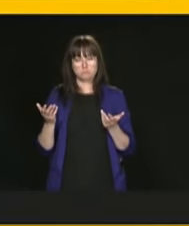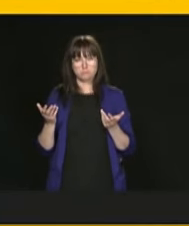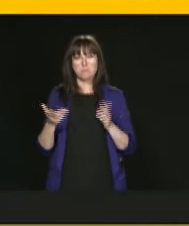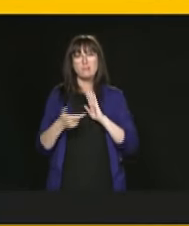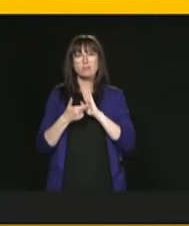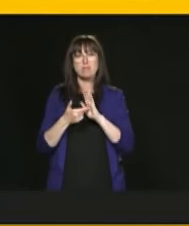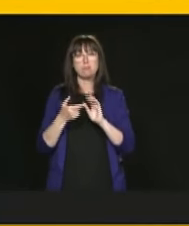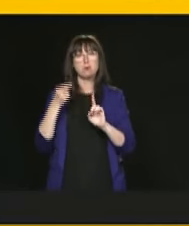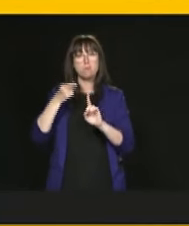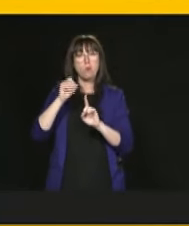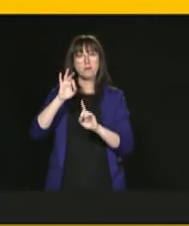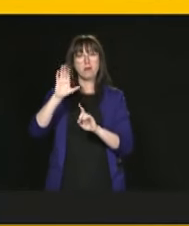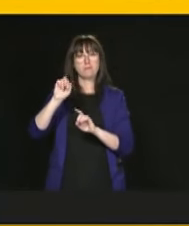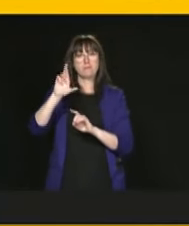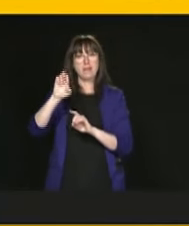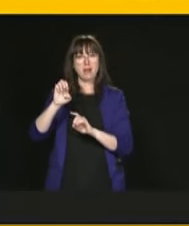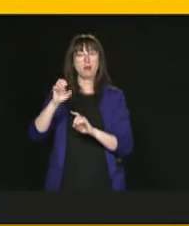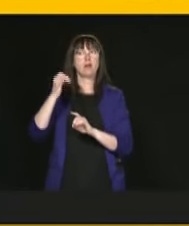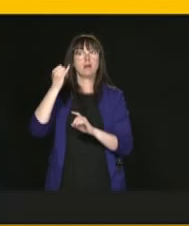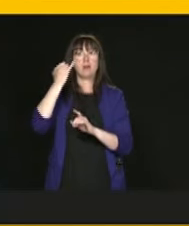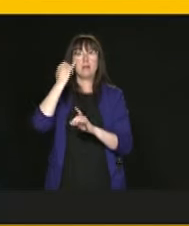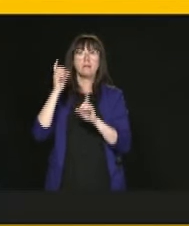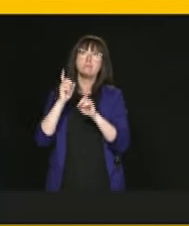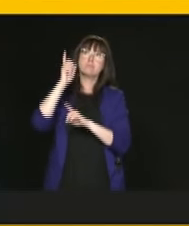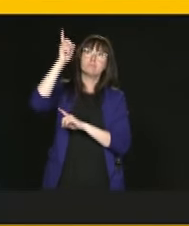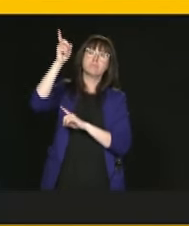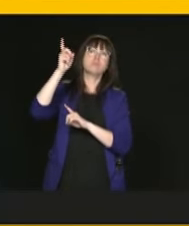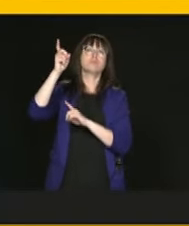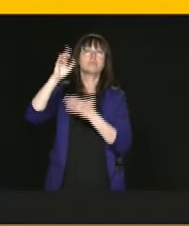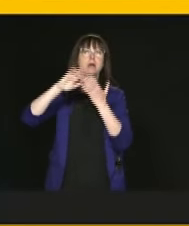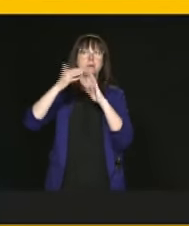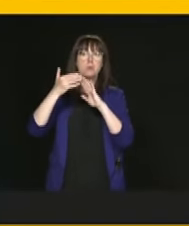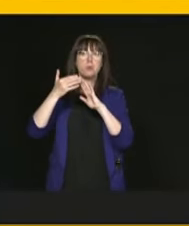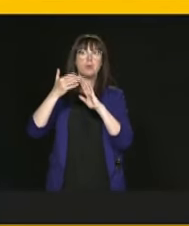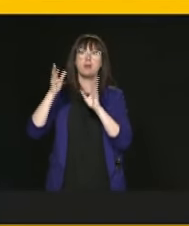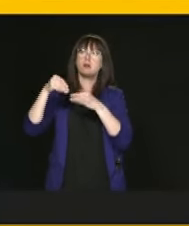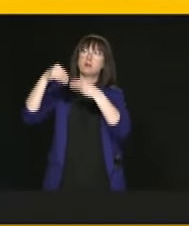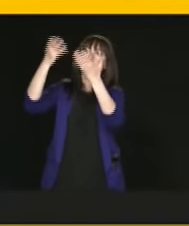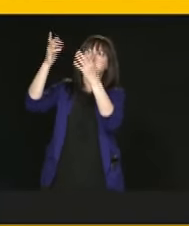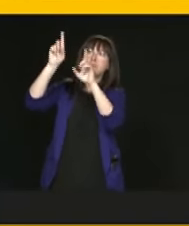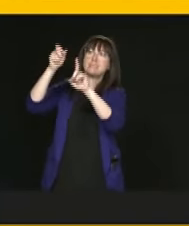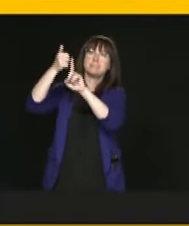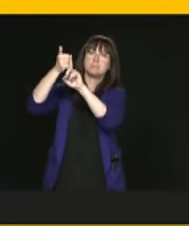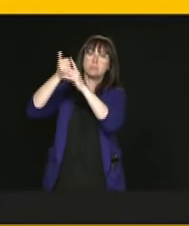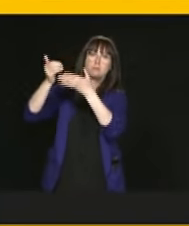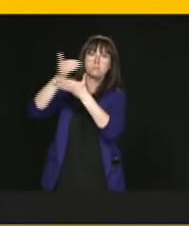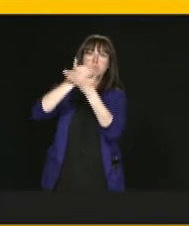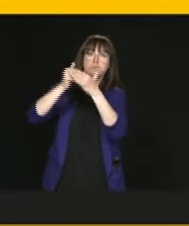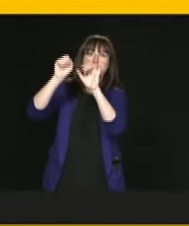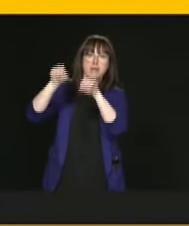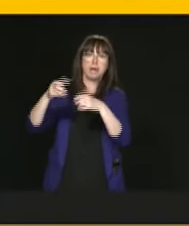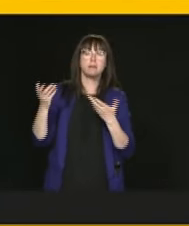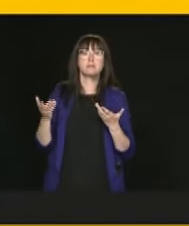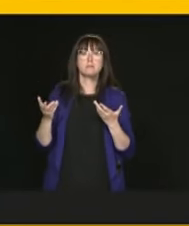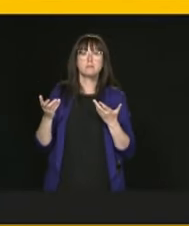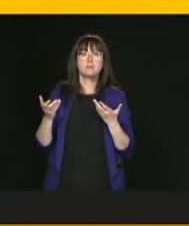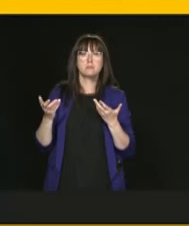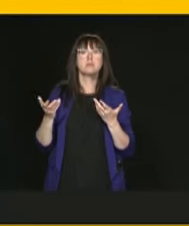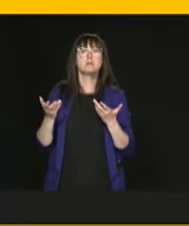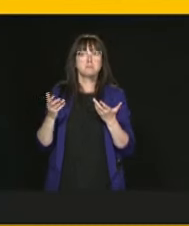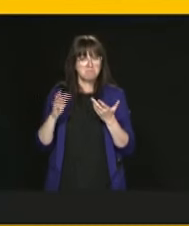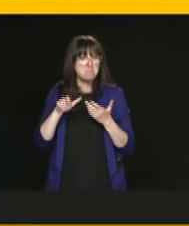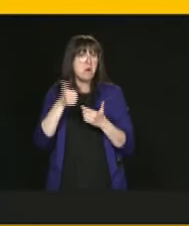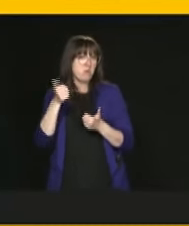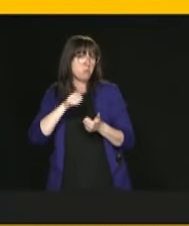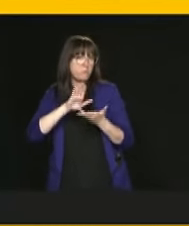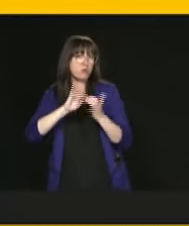remote communities. That's another area where we can, increase capacity as well, so that people